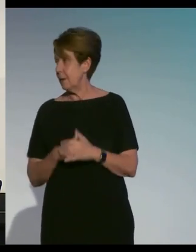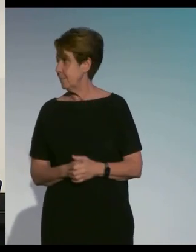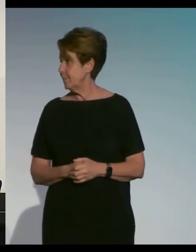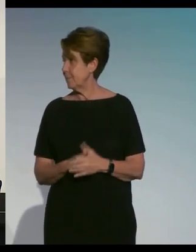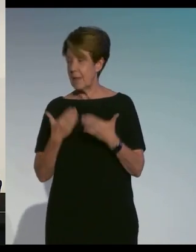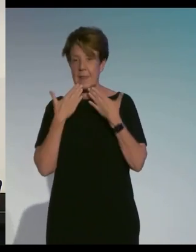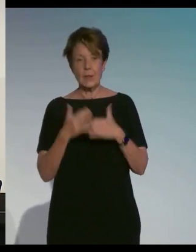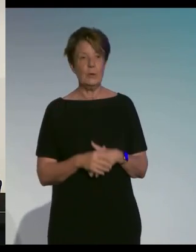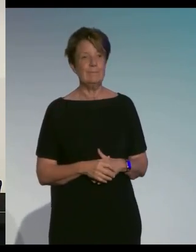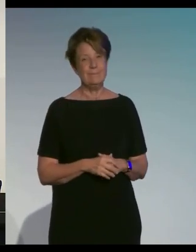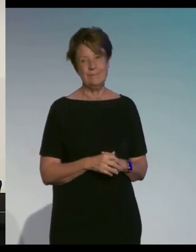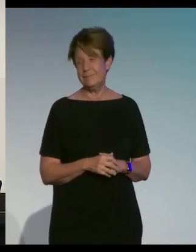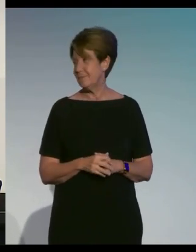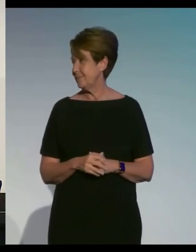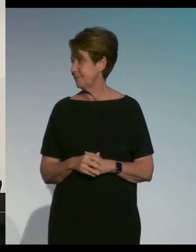Thanks, Paula.